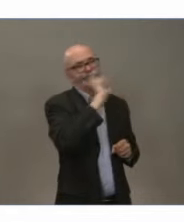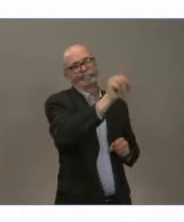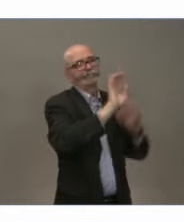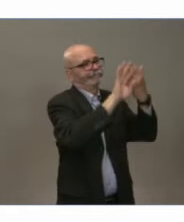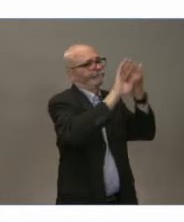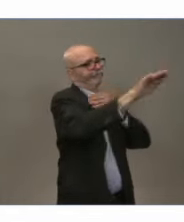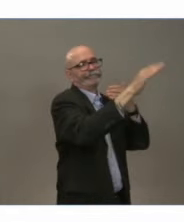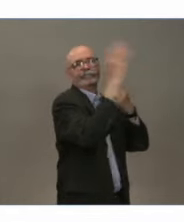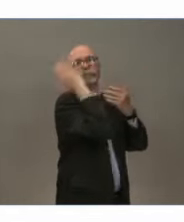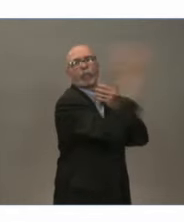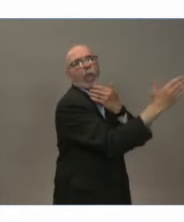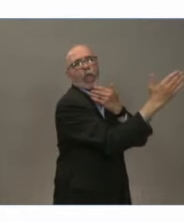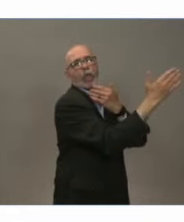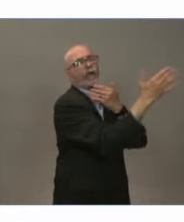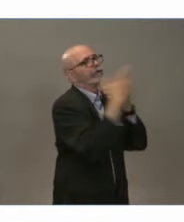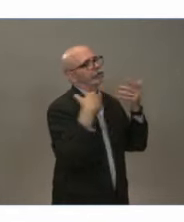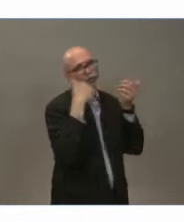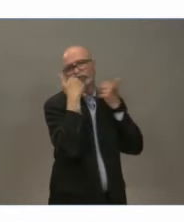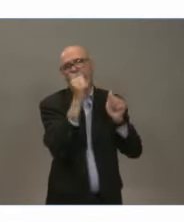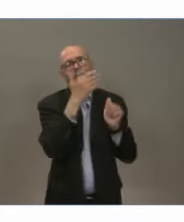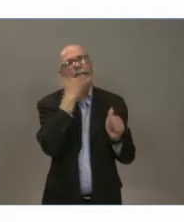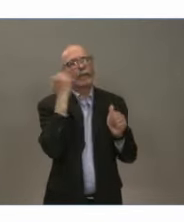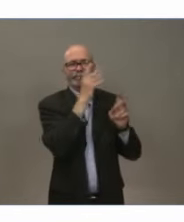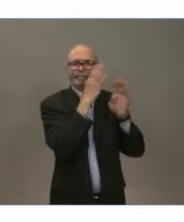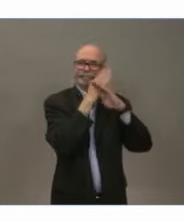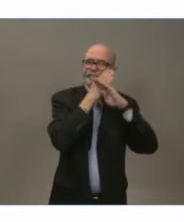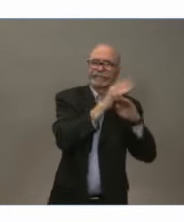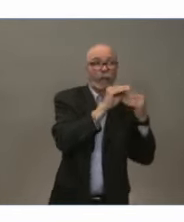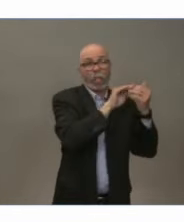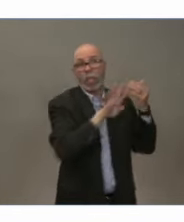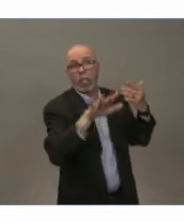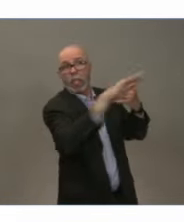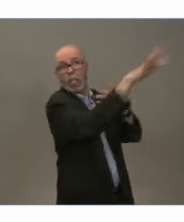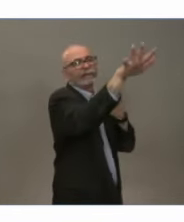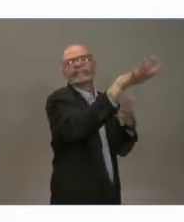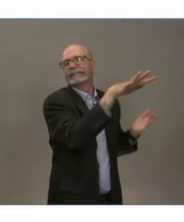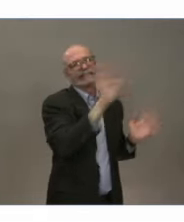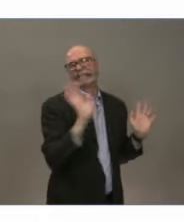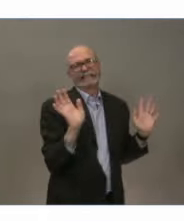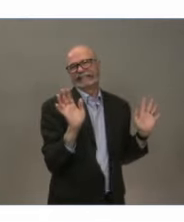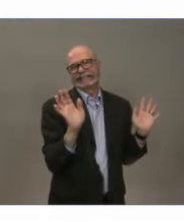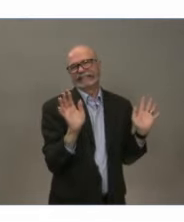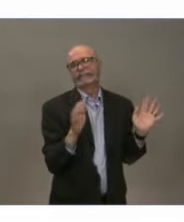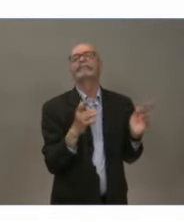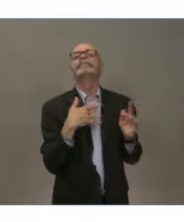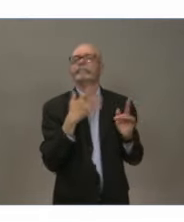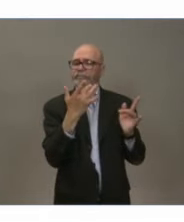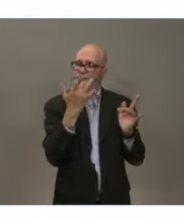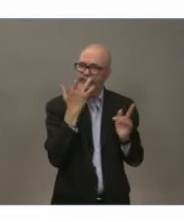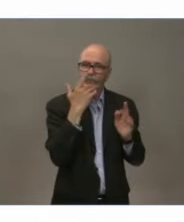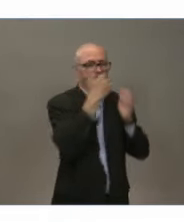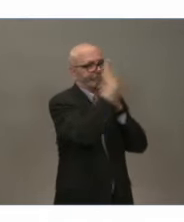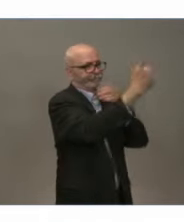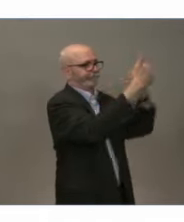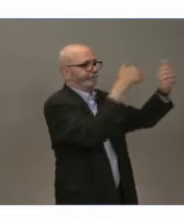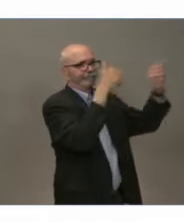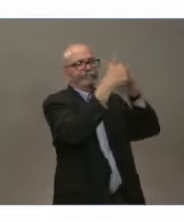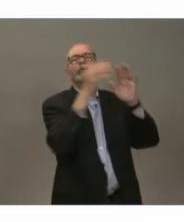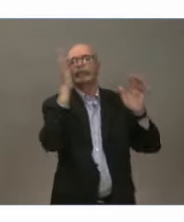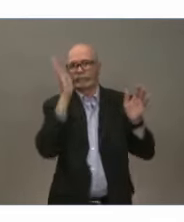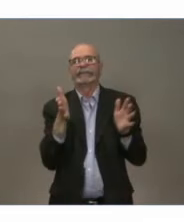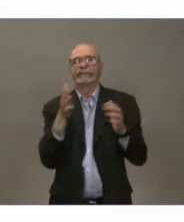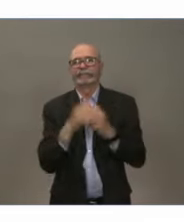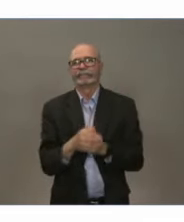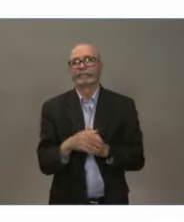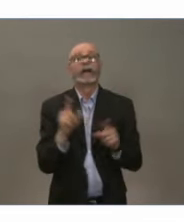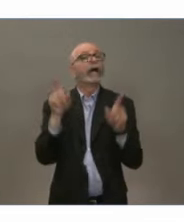from the rest of the residents. We also ask that staff who are providing care to